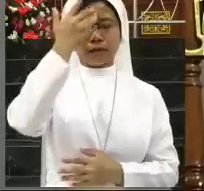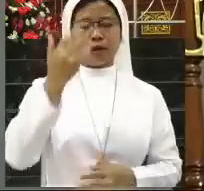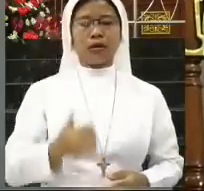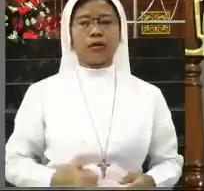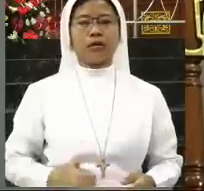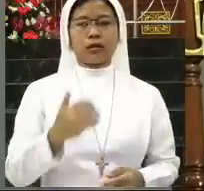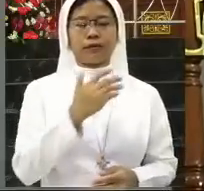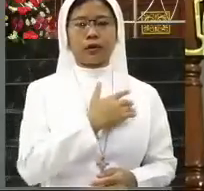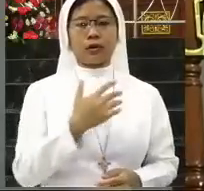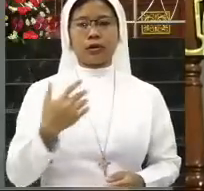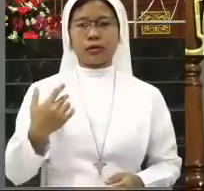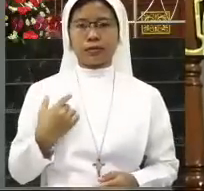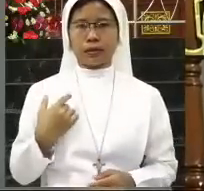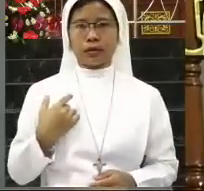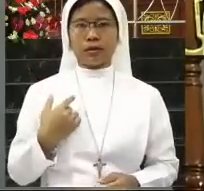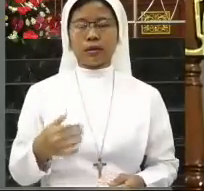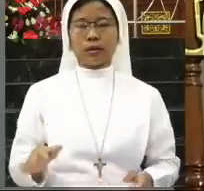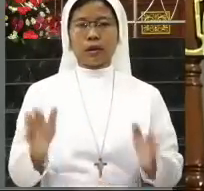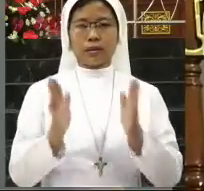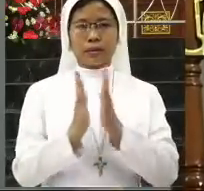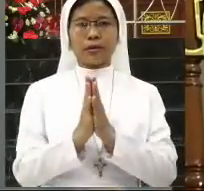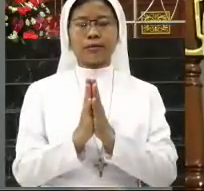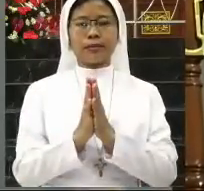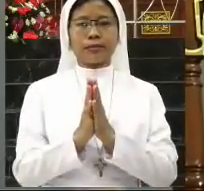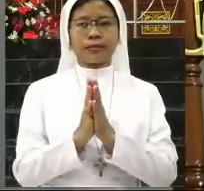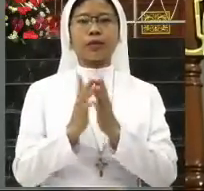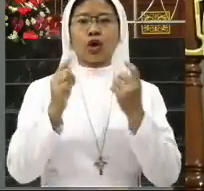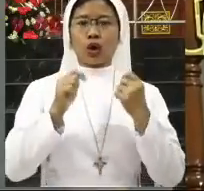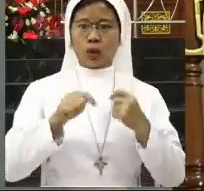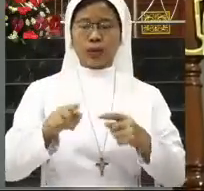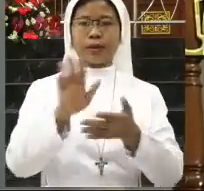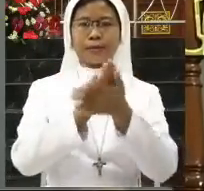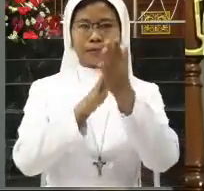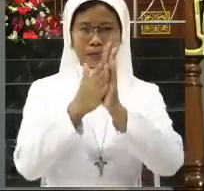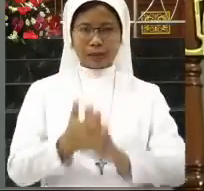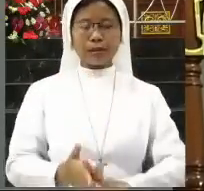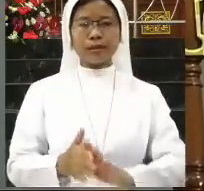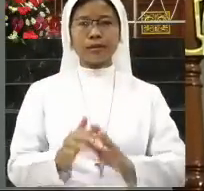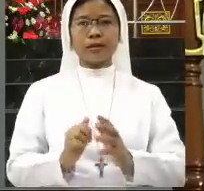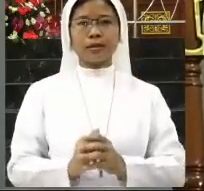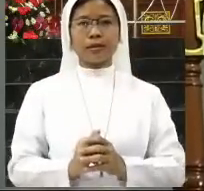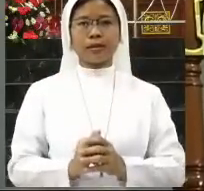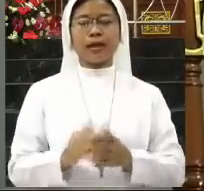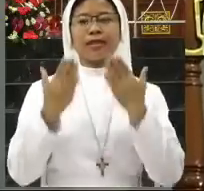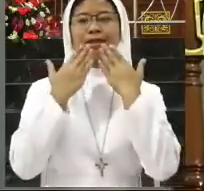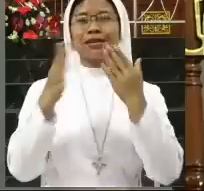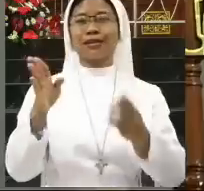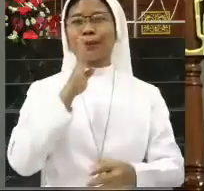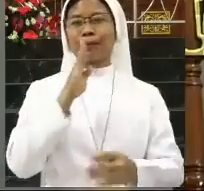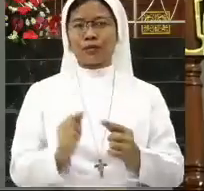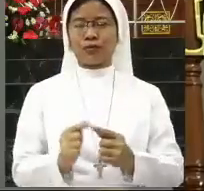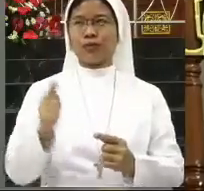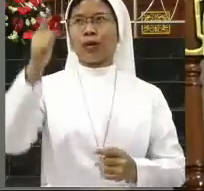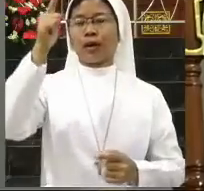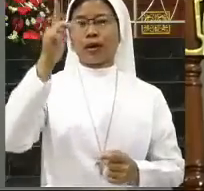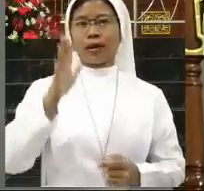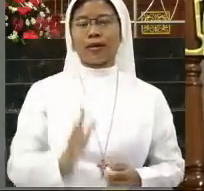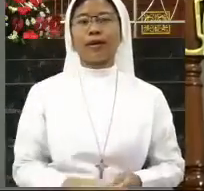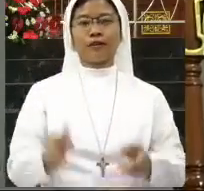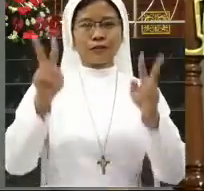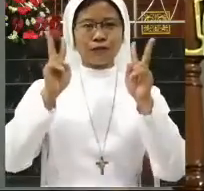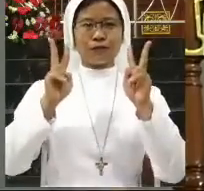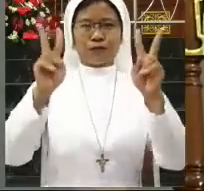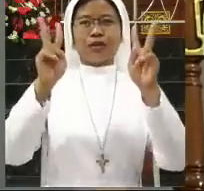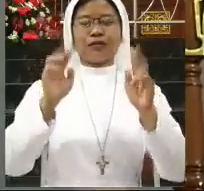Son, and the Holy Spirit. Amen. Go in peace. Thanks be to God. Viva